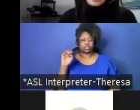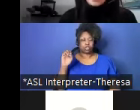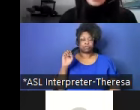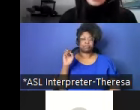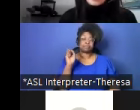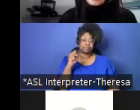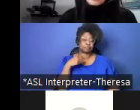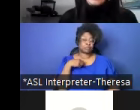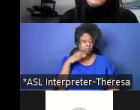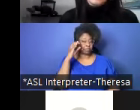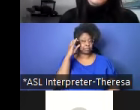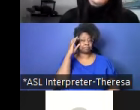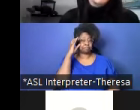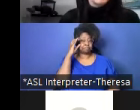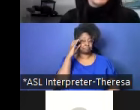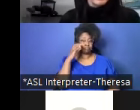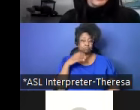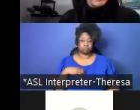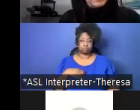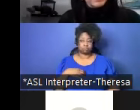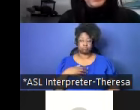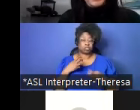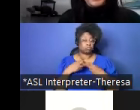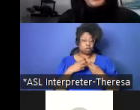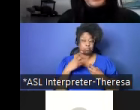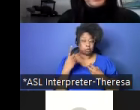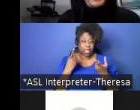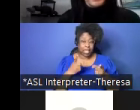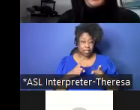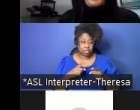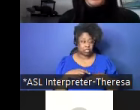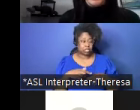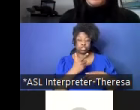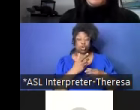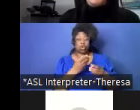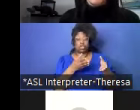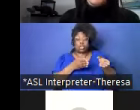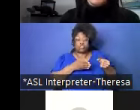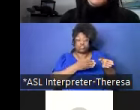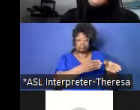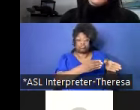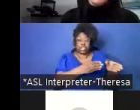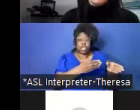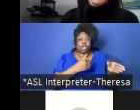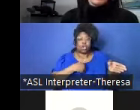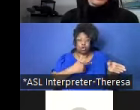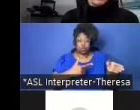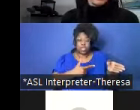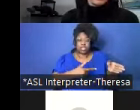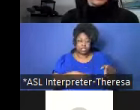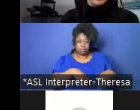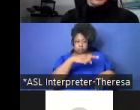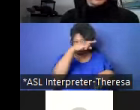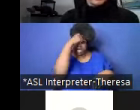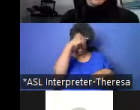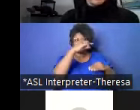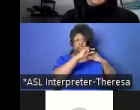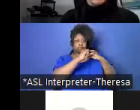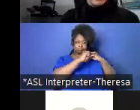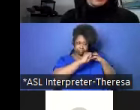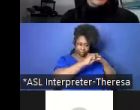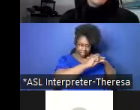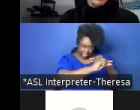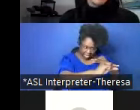problem that after we pave a street, sometimes utility companies then come along right after and chop up the street again. It's always a